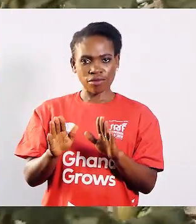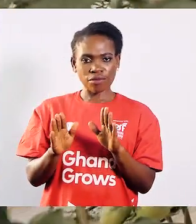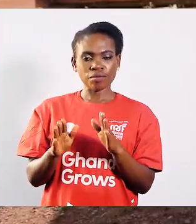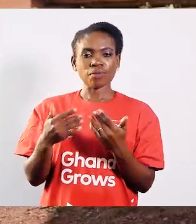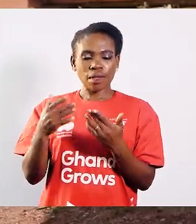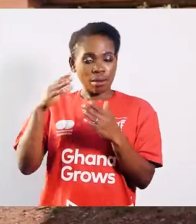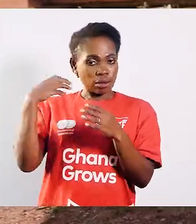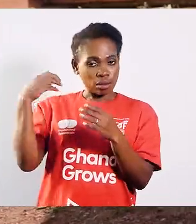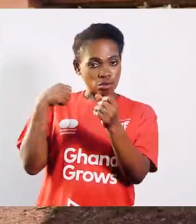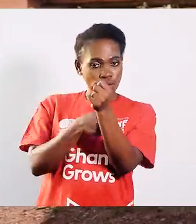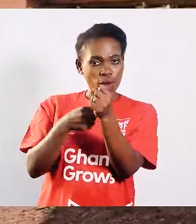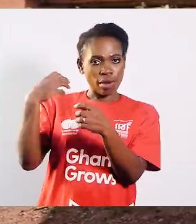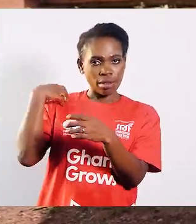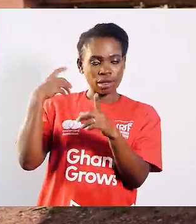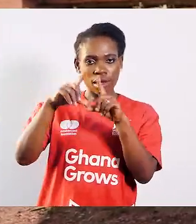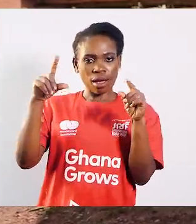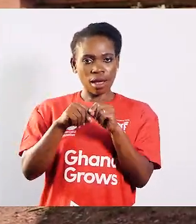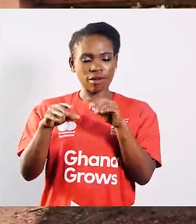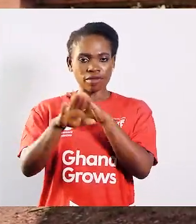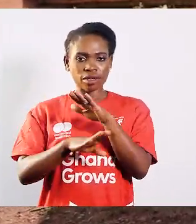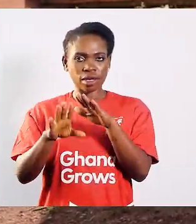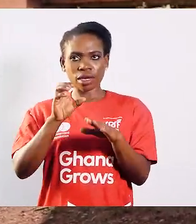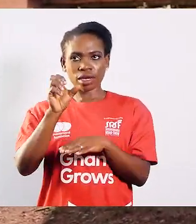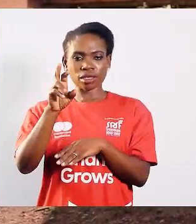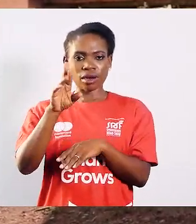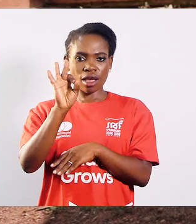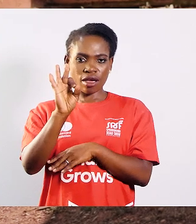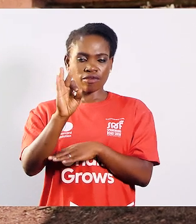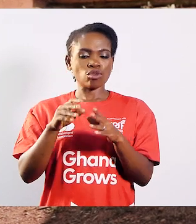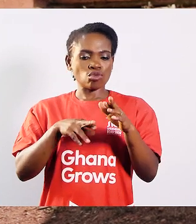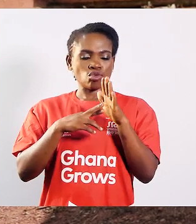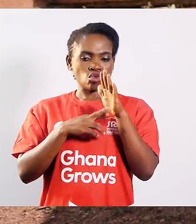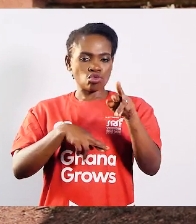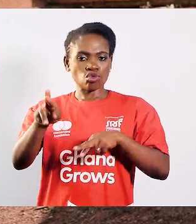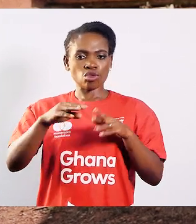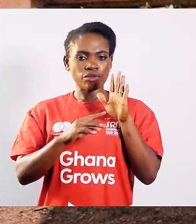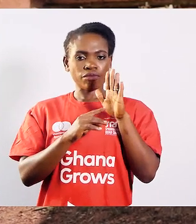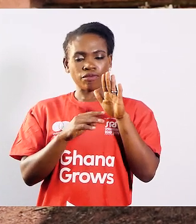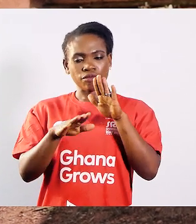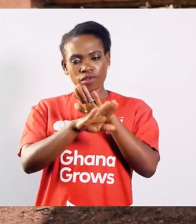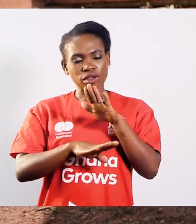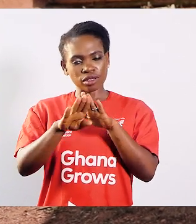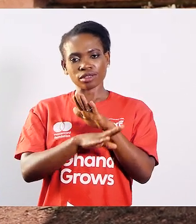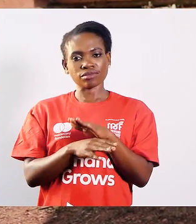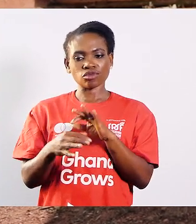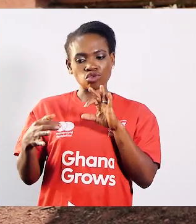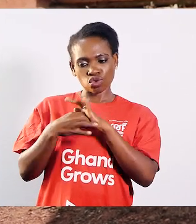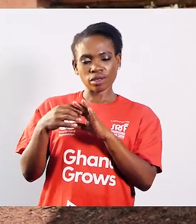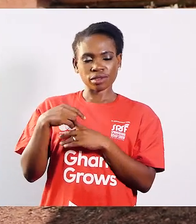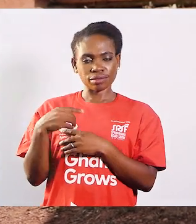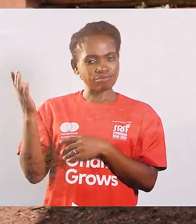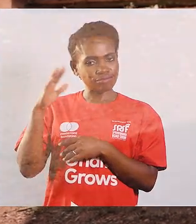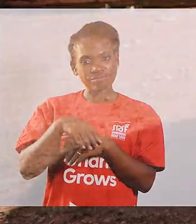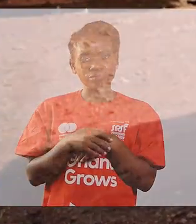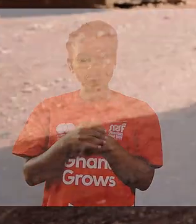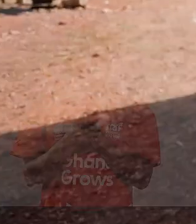Ghana Grows is brought to you by Mastercard Foundation and the Springboard Road Show Foundation. There's a lot to unpack and explore, so